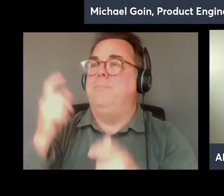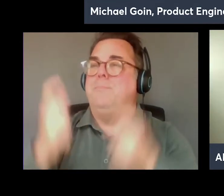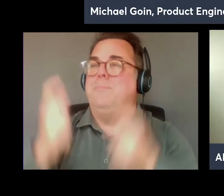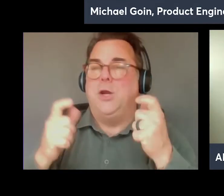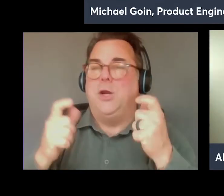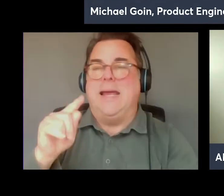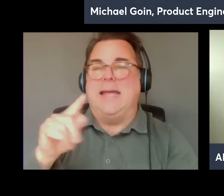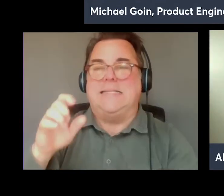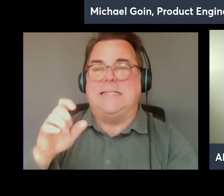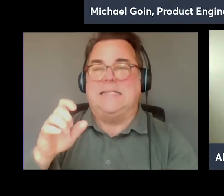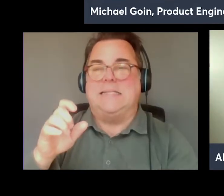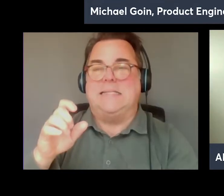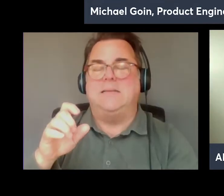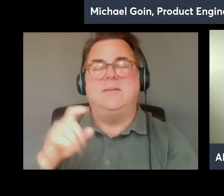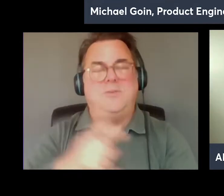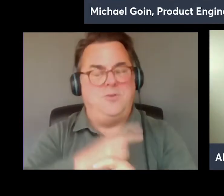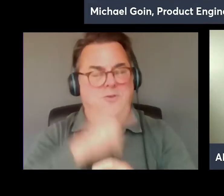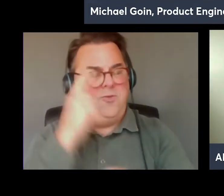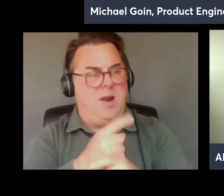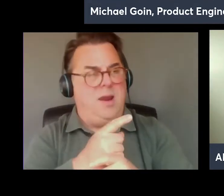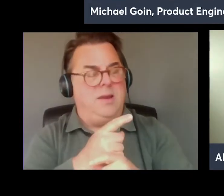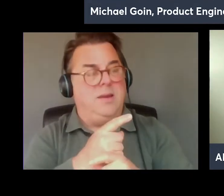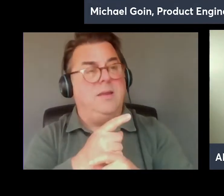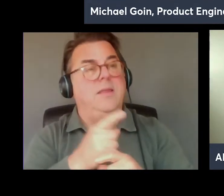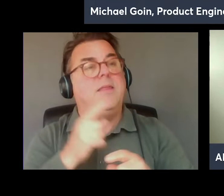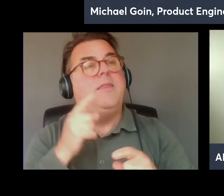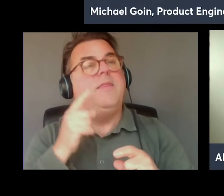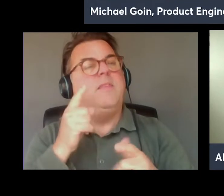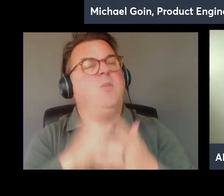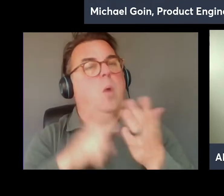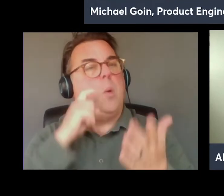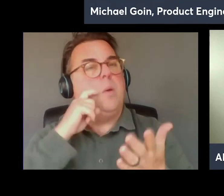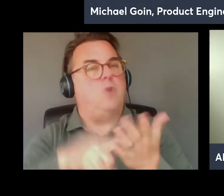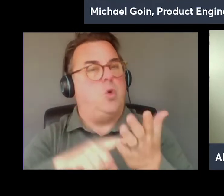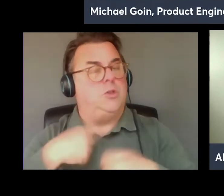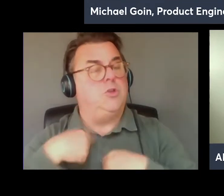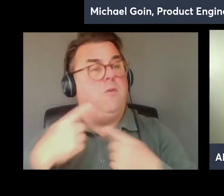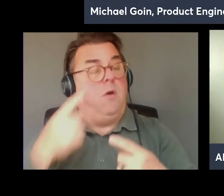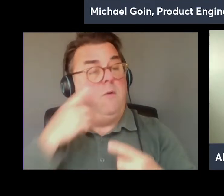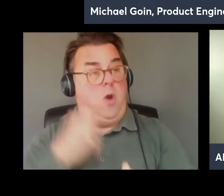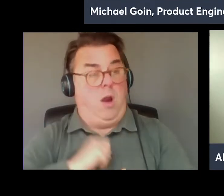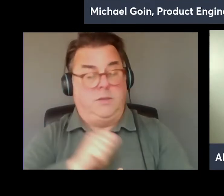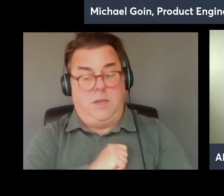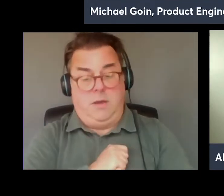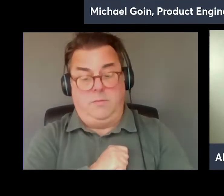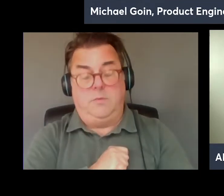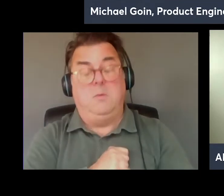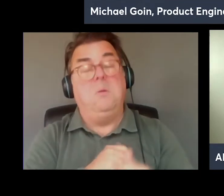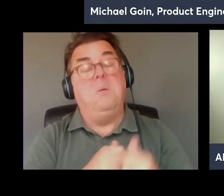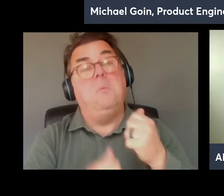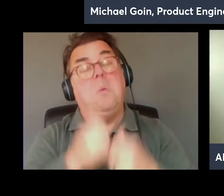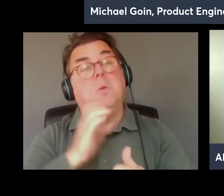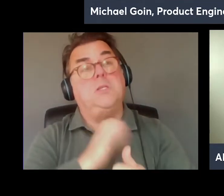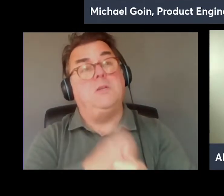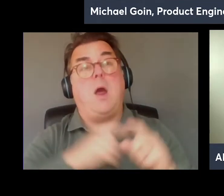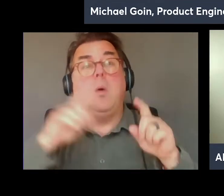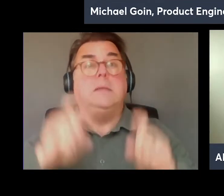Yeah, absolutely. And this is what we find, ourselves. We do most of our testing,